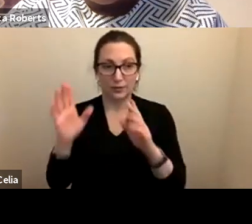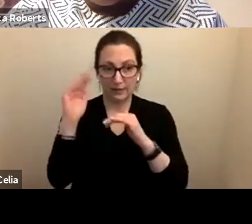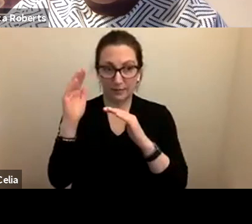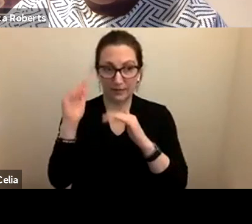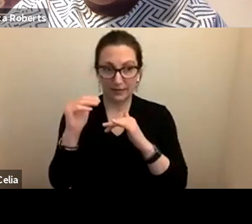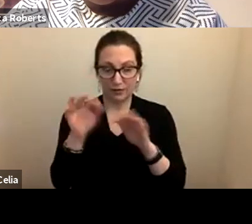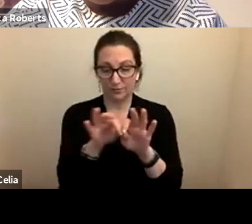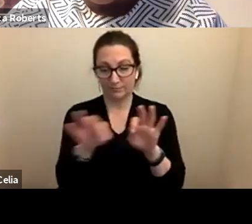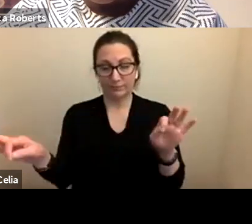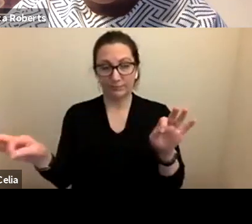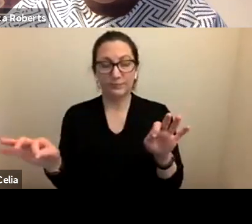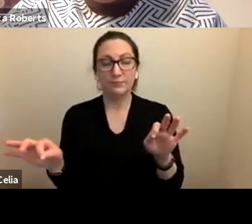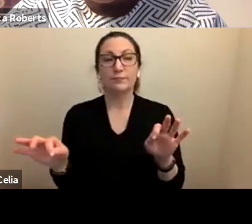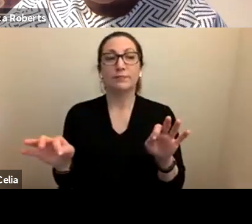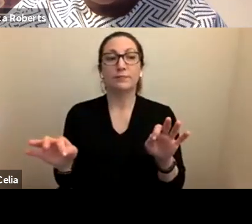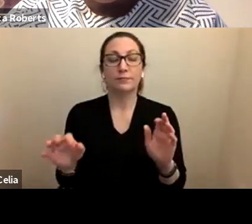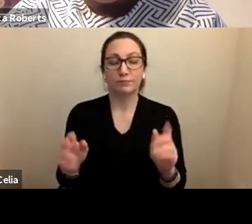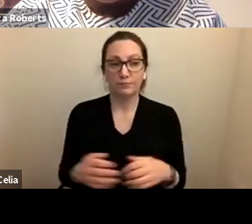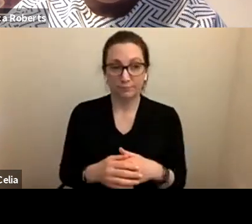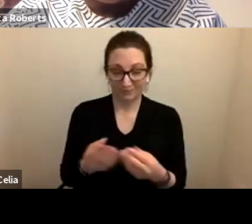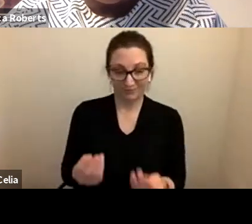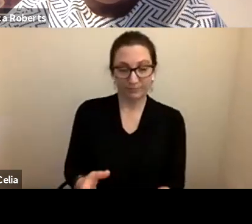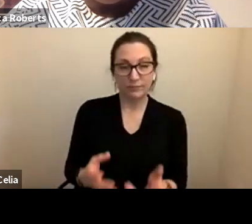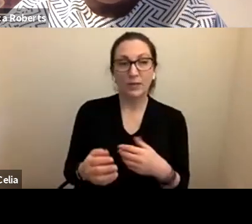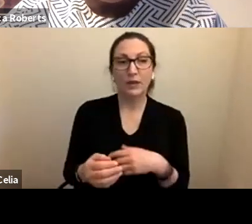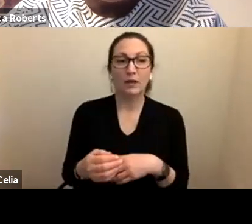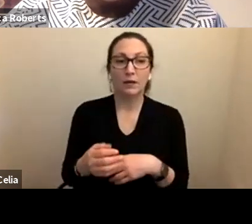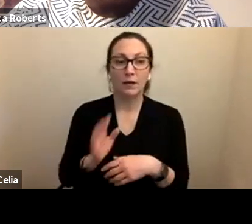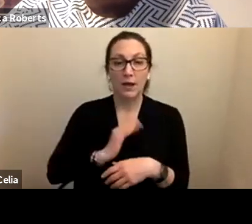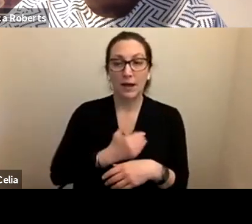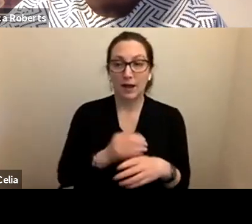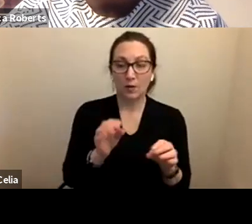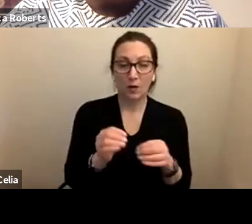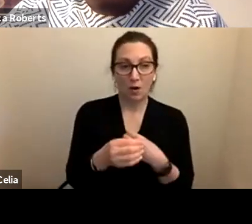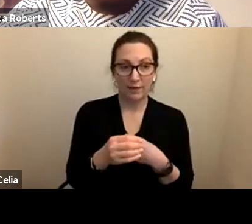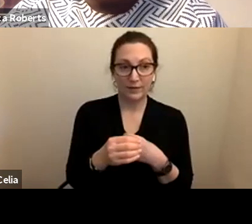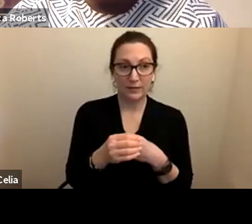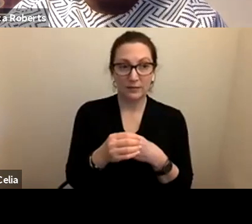That said, I will say that there is some work happening between our Office of